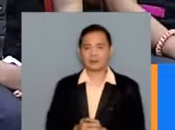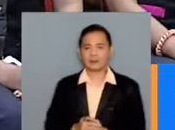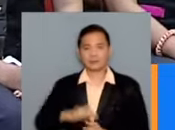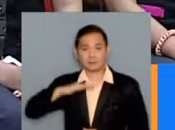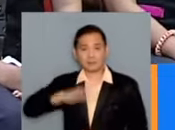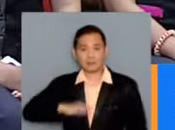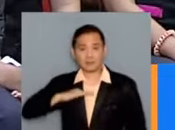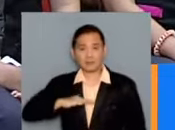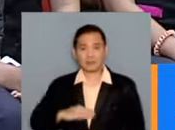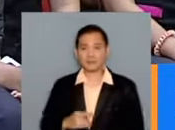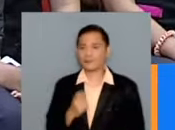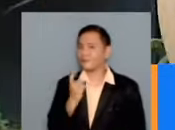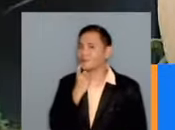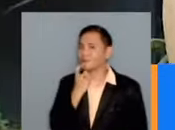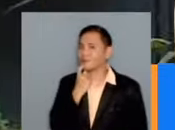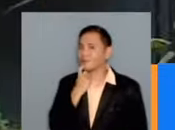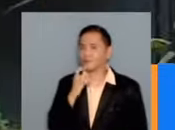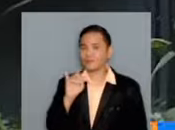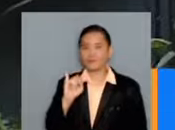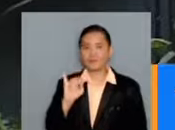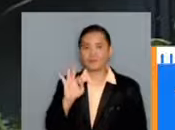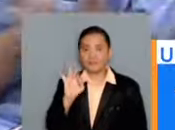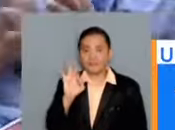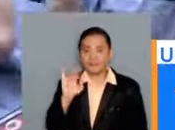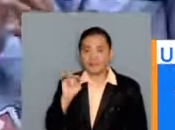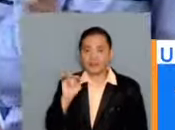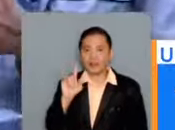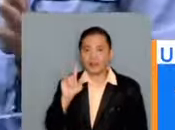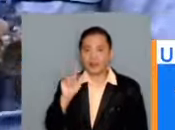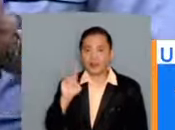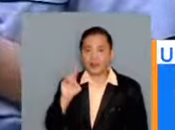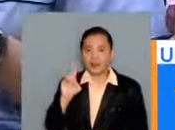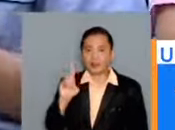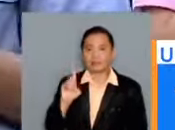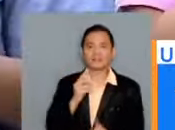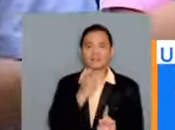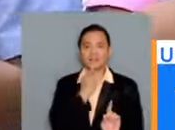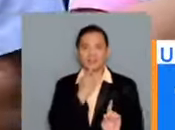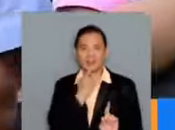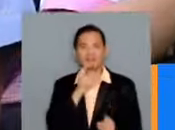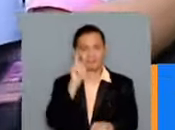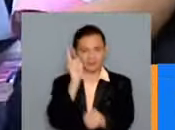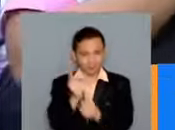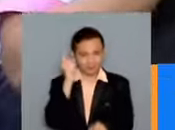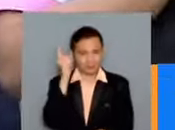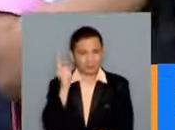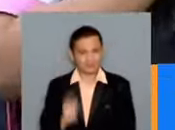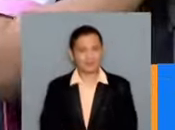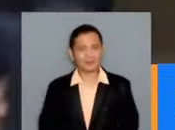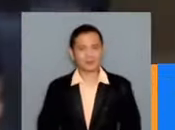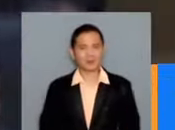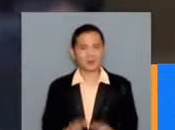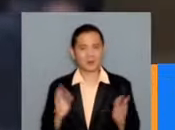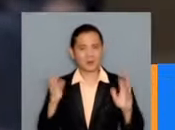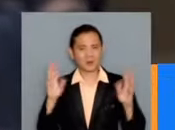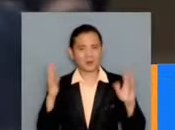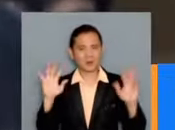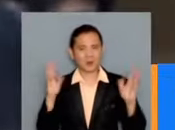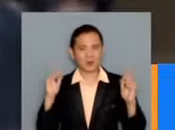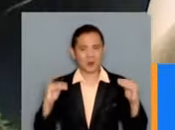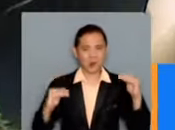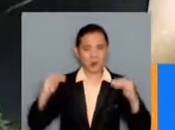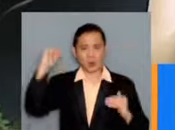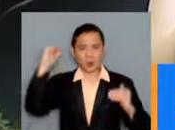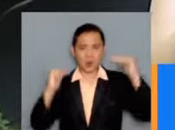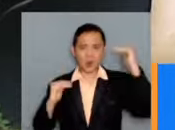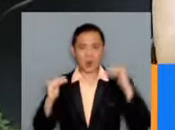Finland. Finland. Finland is correct. Yan. Grabe. So ngayon, ang laban natin, pabilisan ng ano. Pabilisan na,